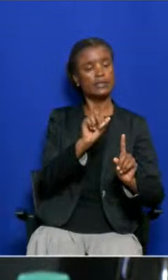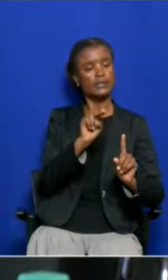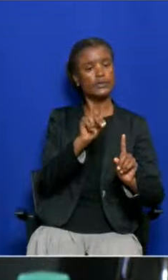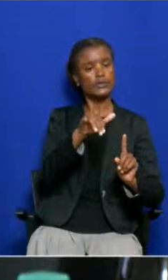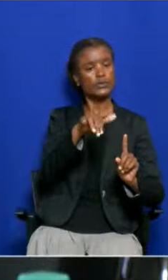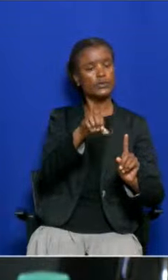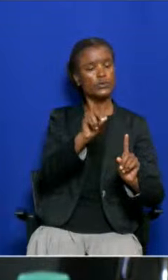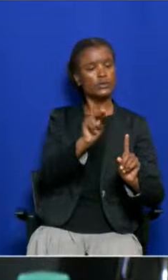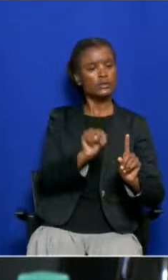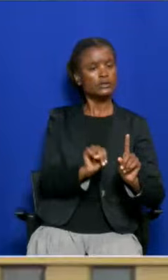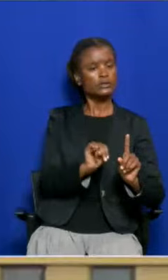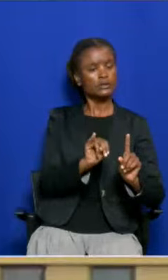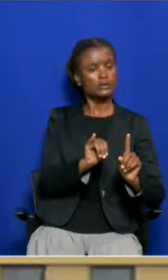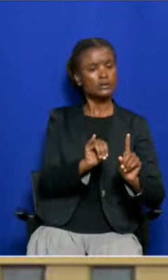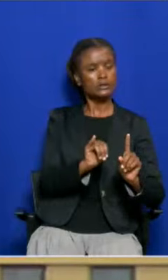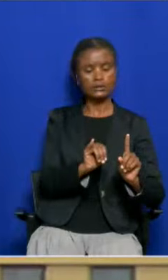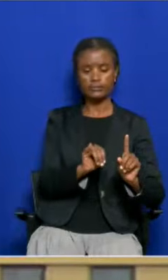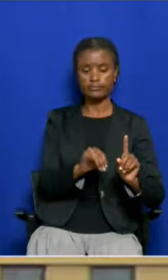Can you repeat that, Commissioner?